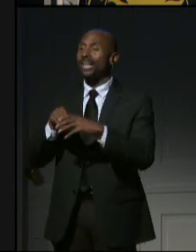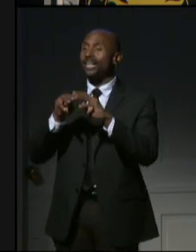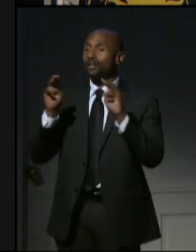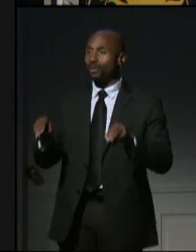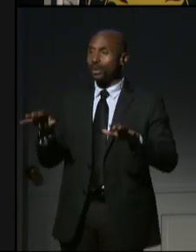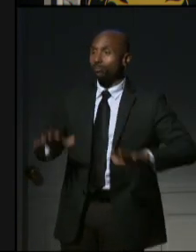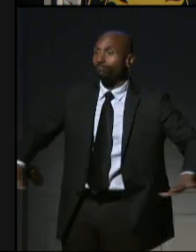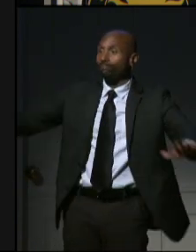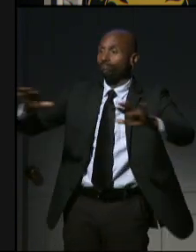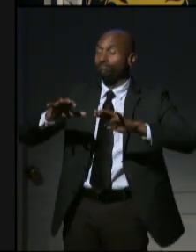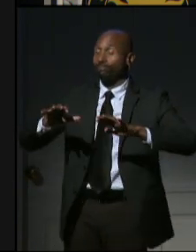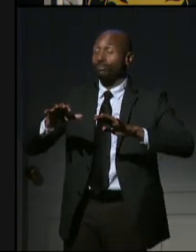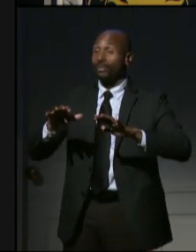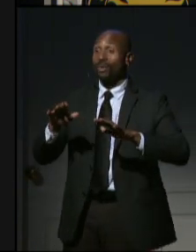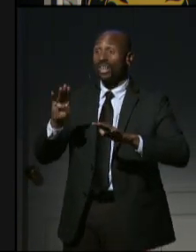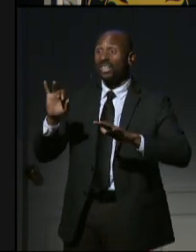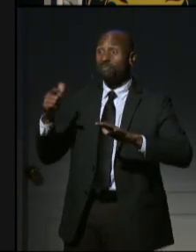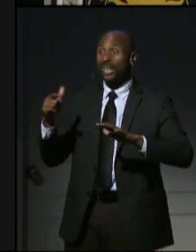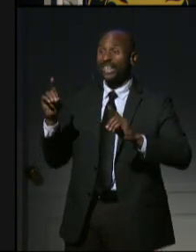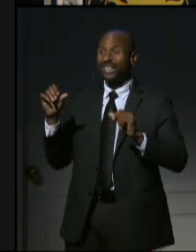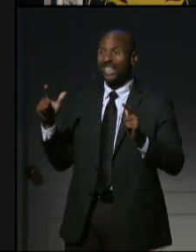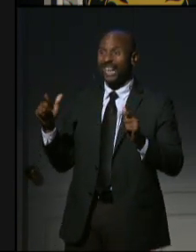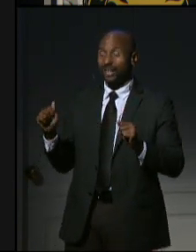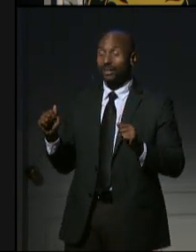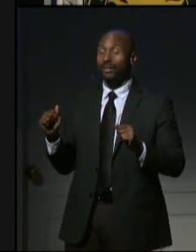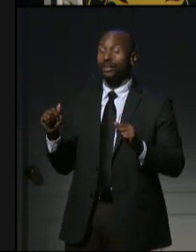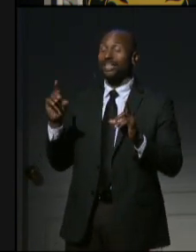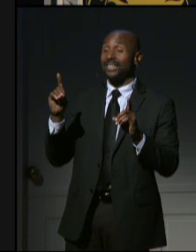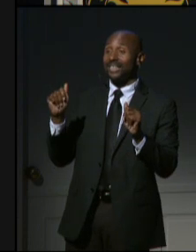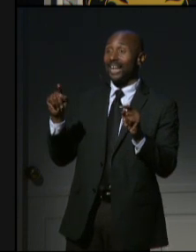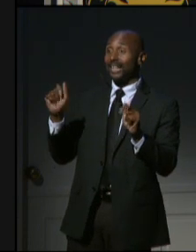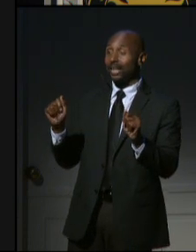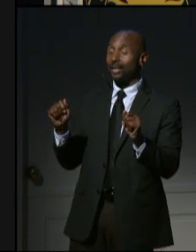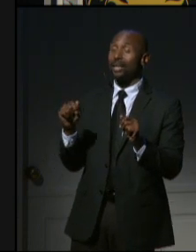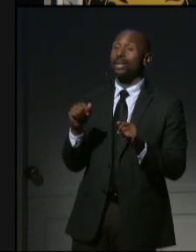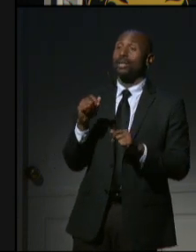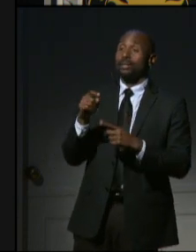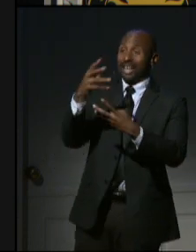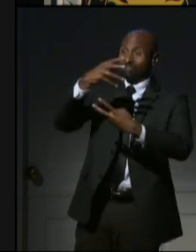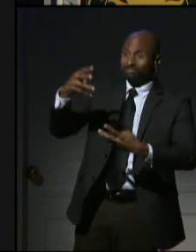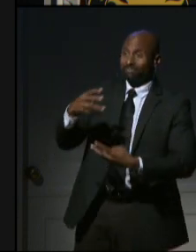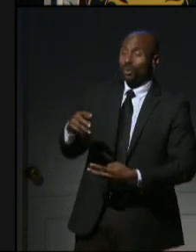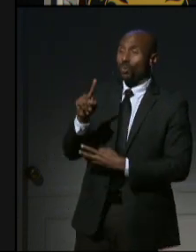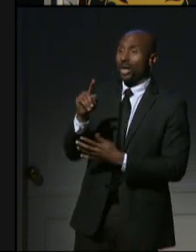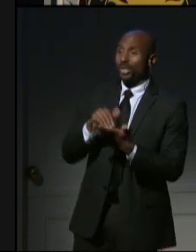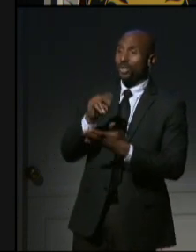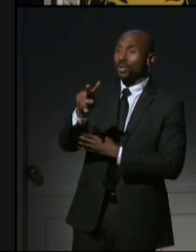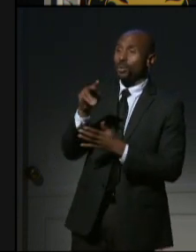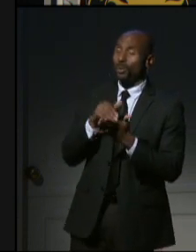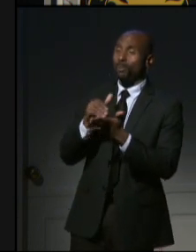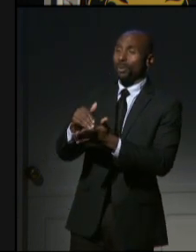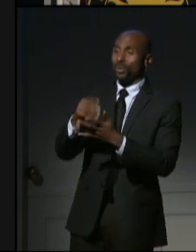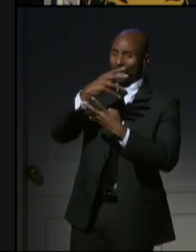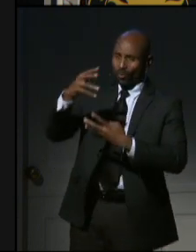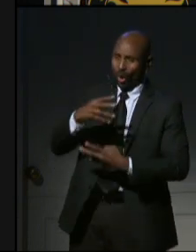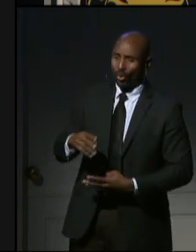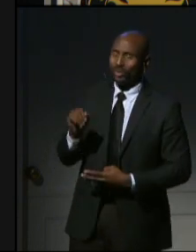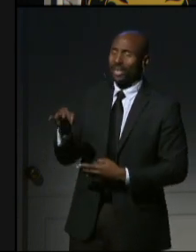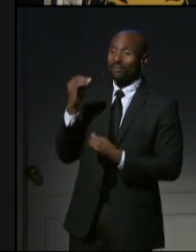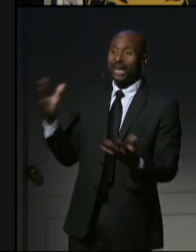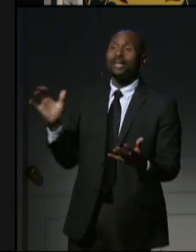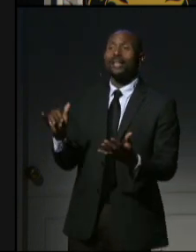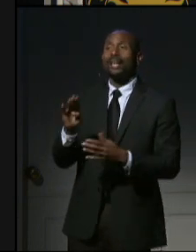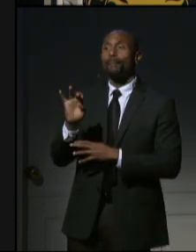is truly big data. 1 to 2 million rows of data per day is big data. And so we wanted to do something with